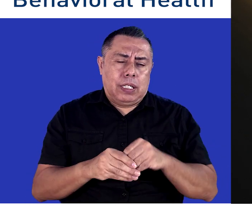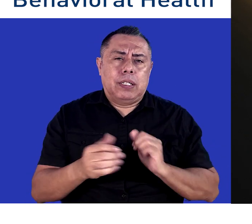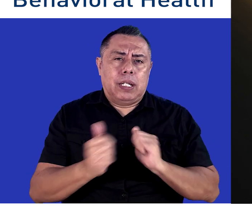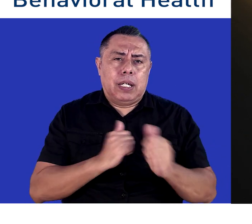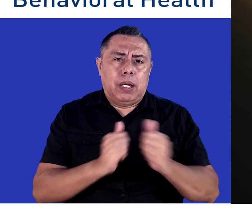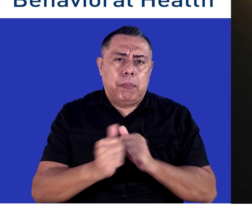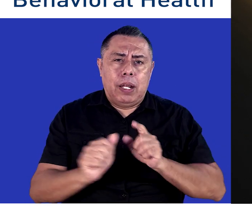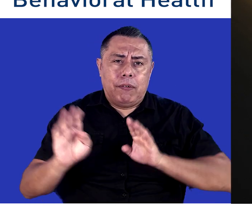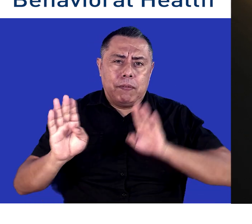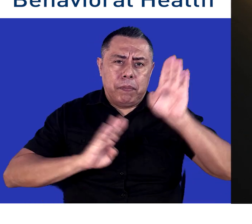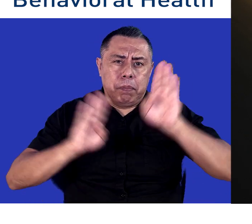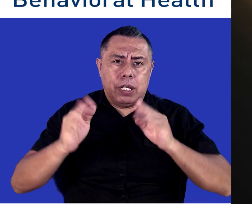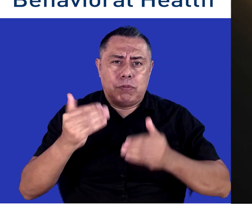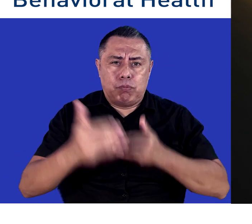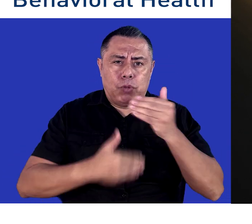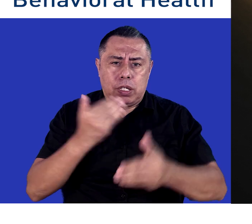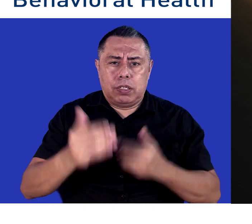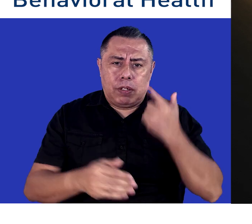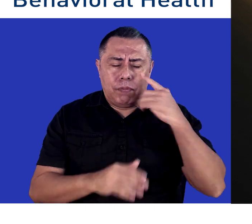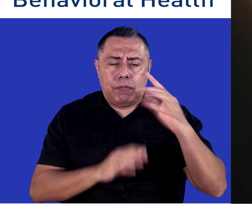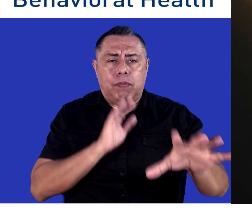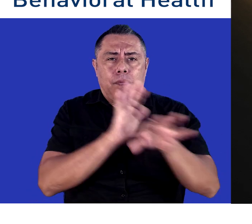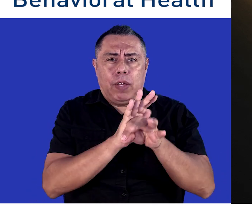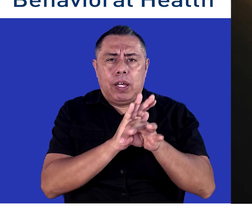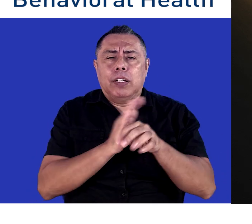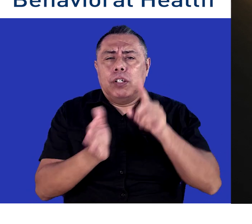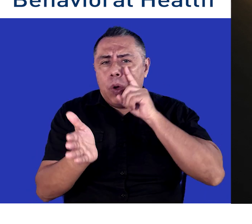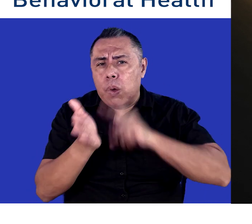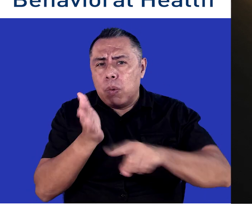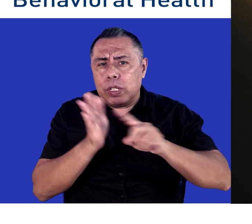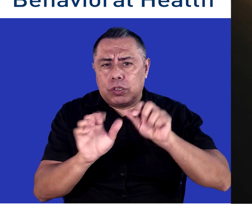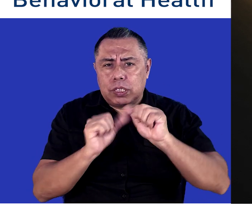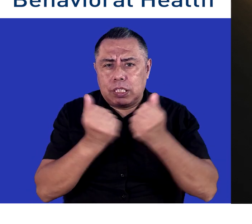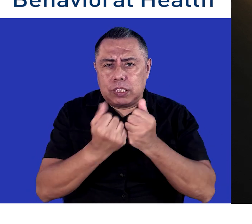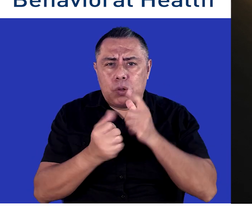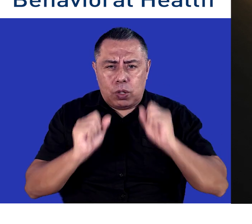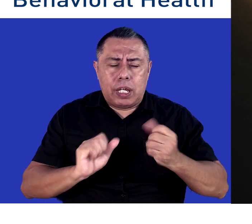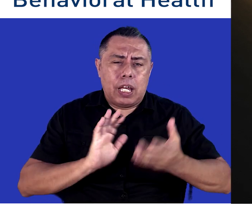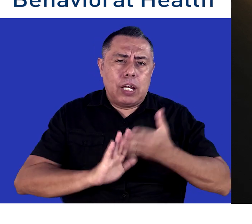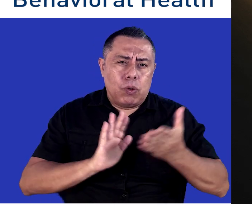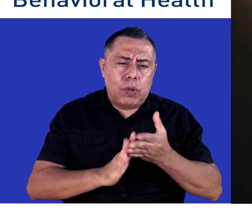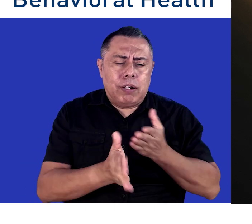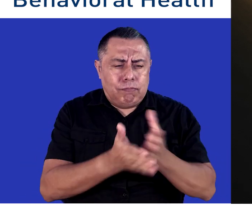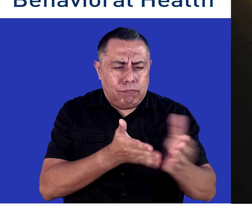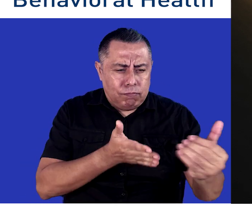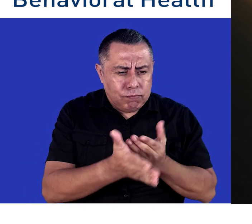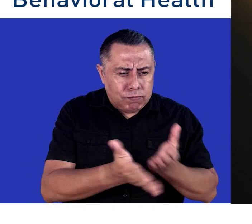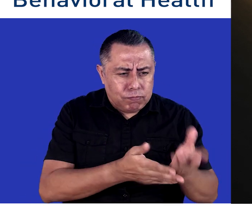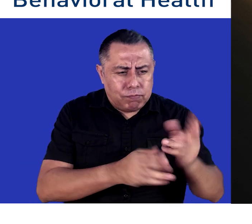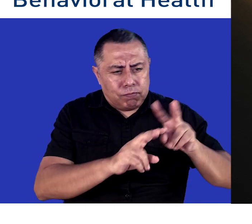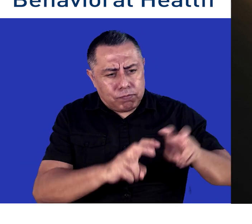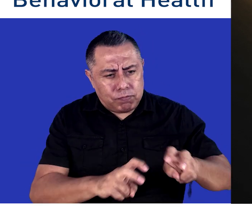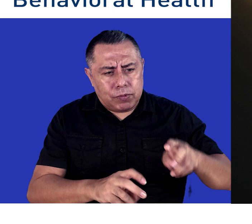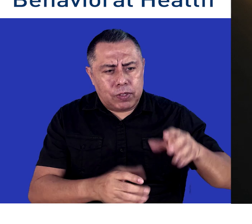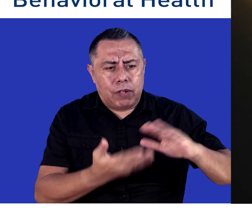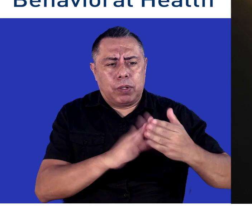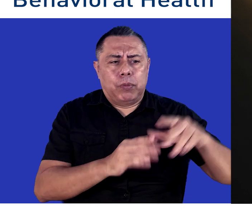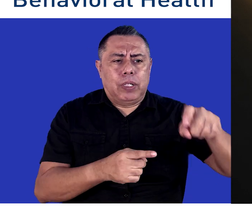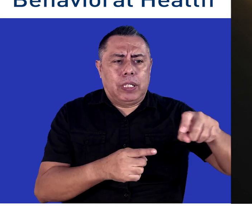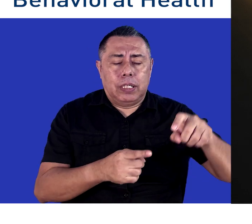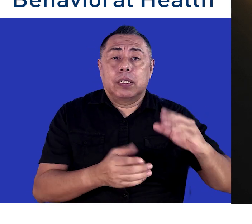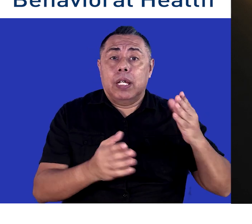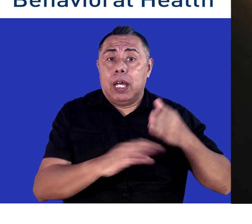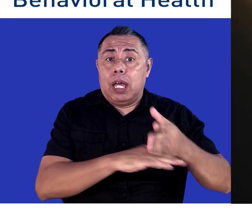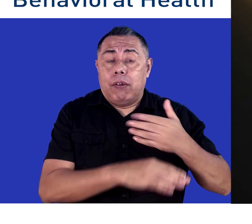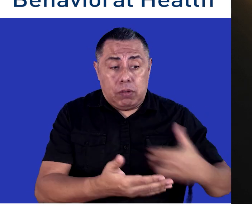as a result, we are in the competitive bid process to select a culturally specialized research agency that can conduct a comprehensive